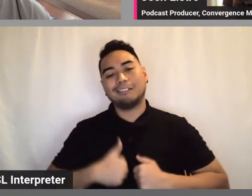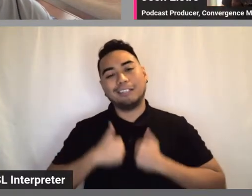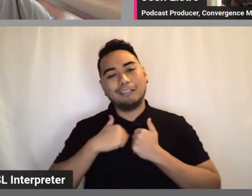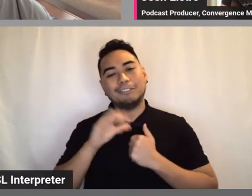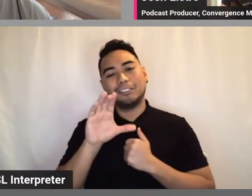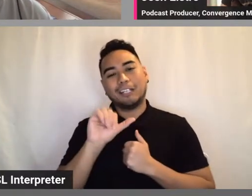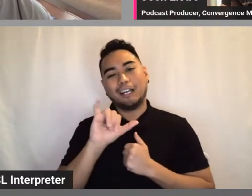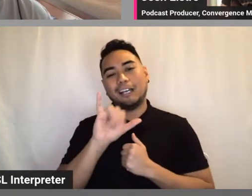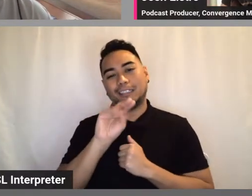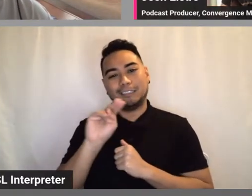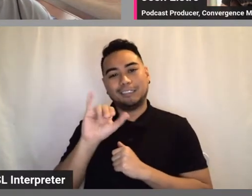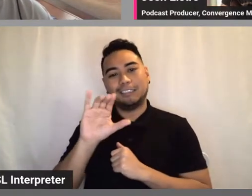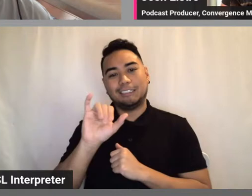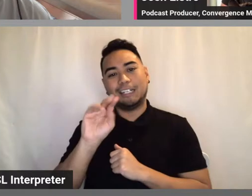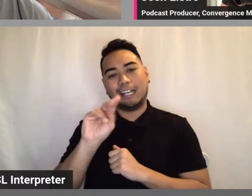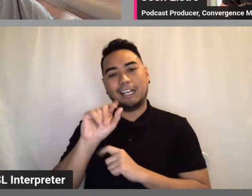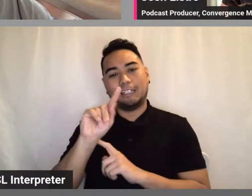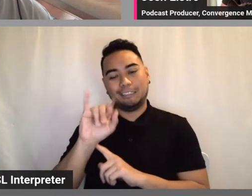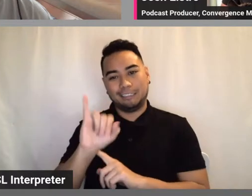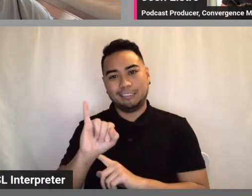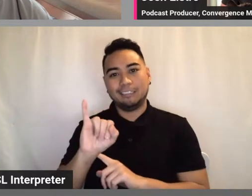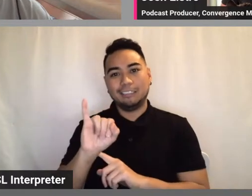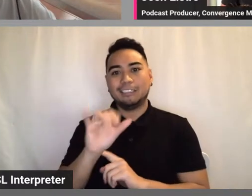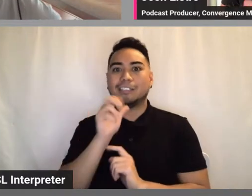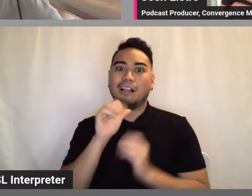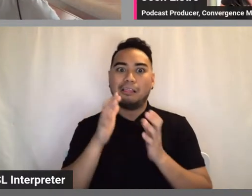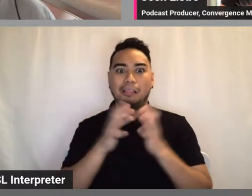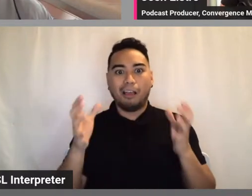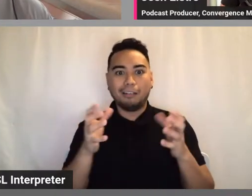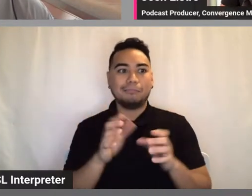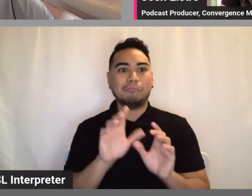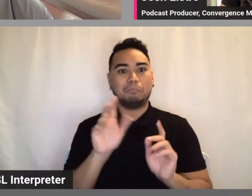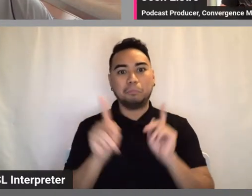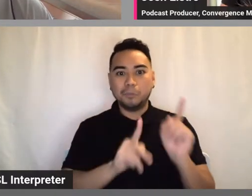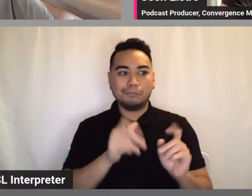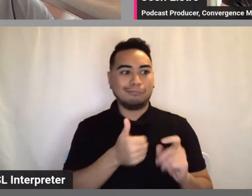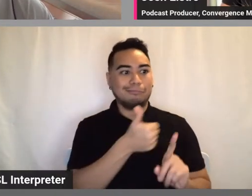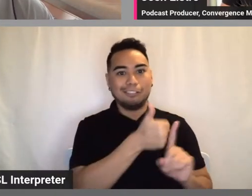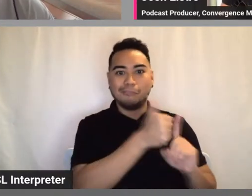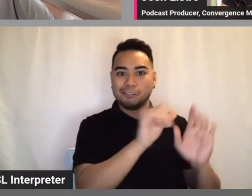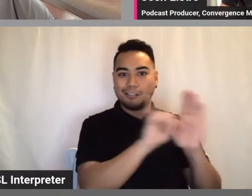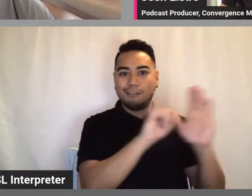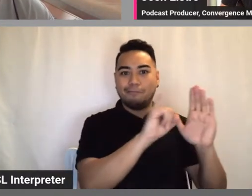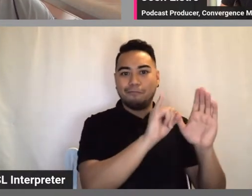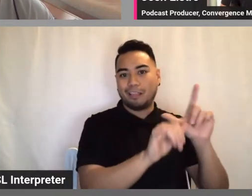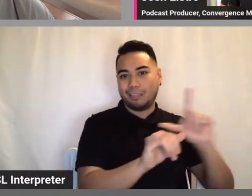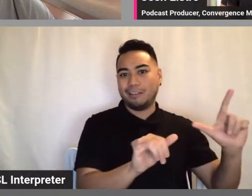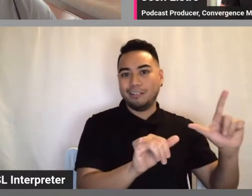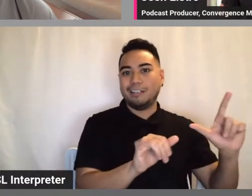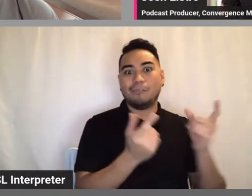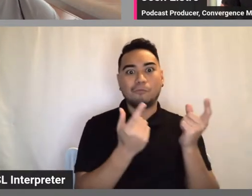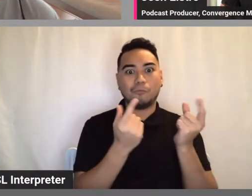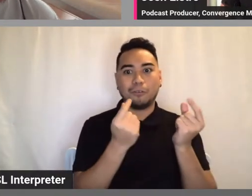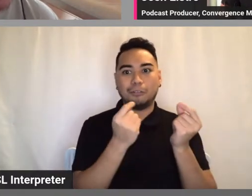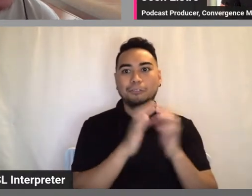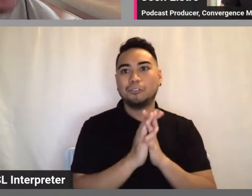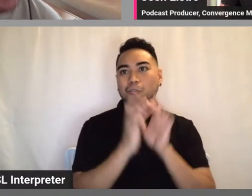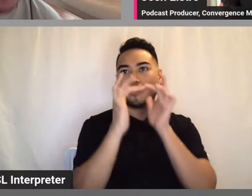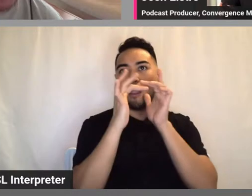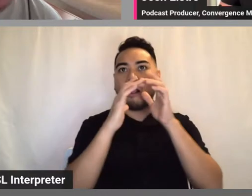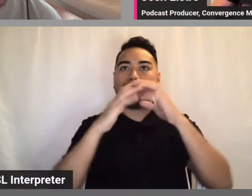here. So it's hard to find people that are like engaged in things, and you end up online a lot and you see corners